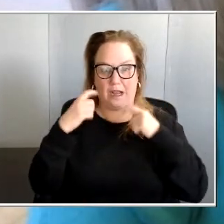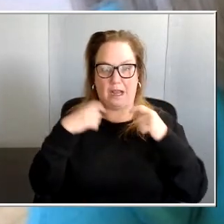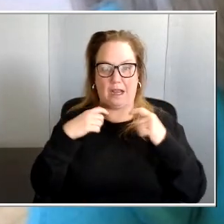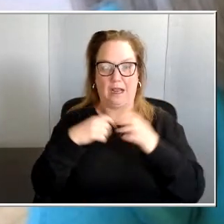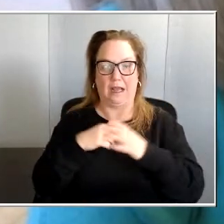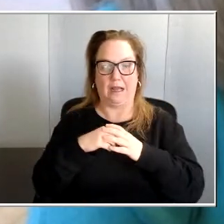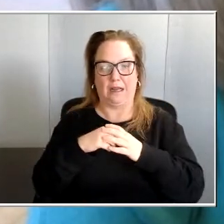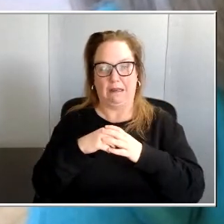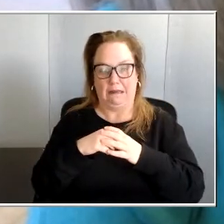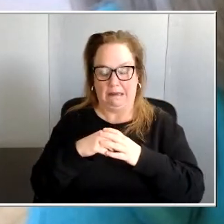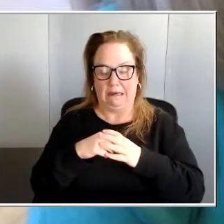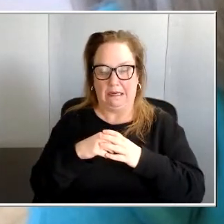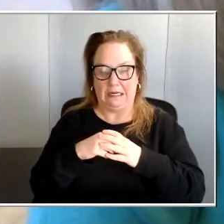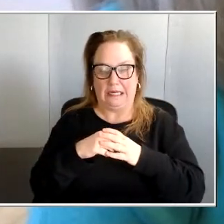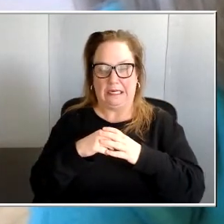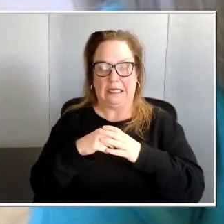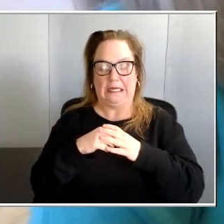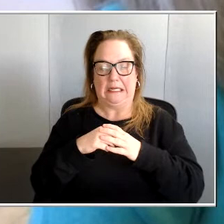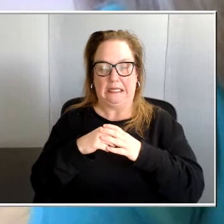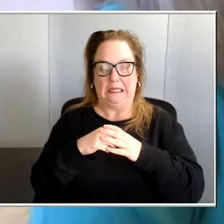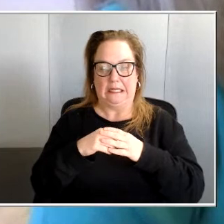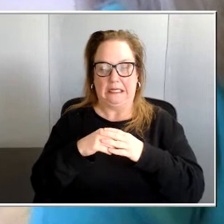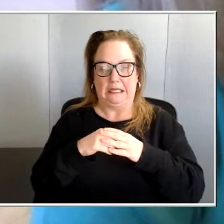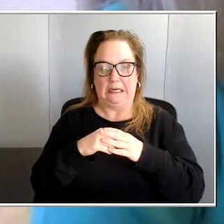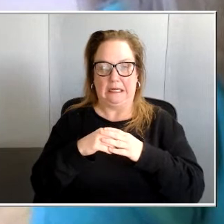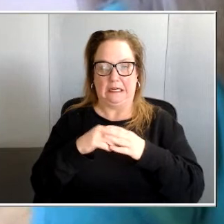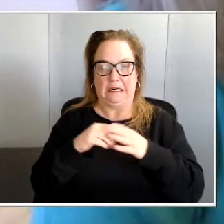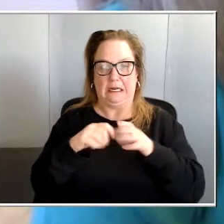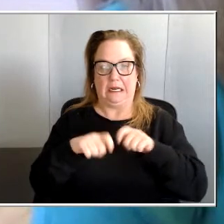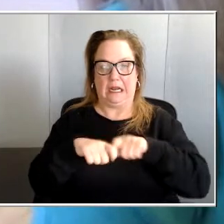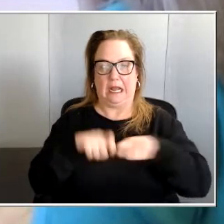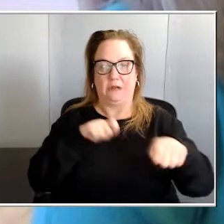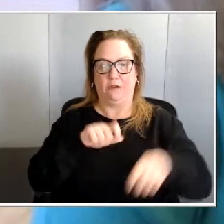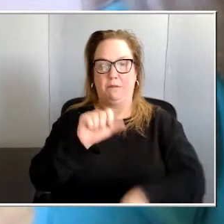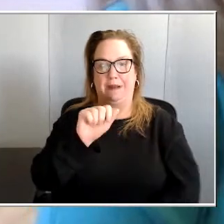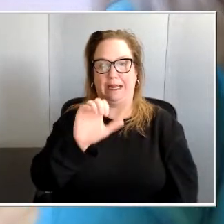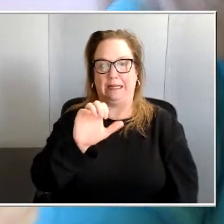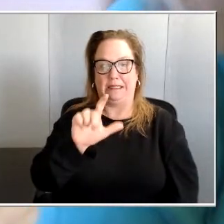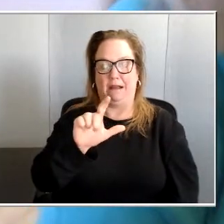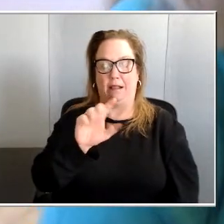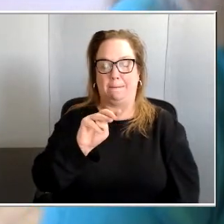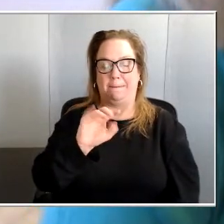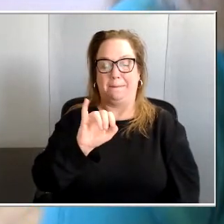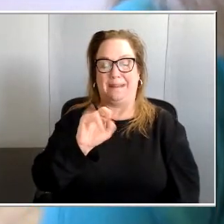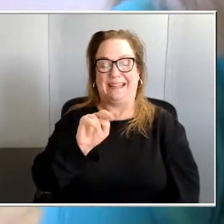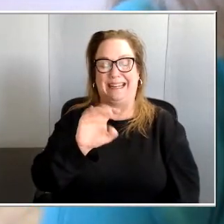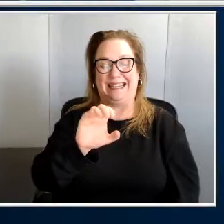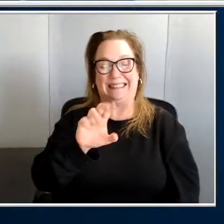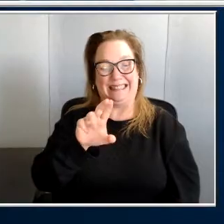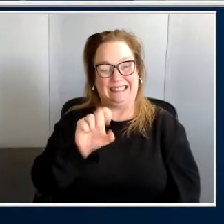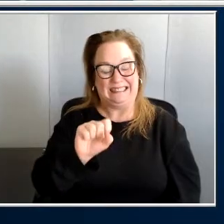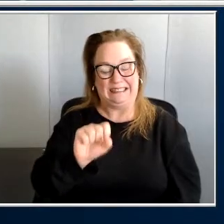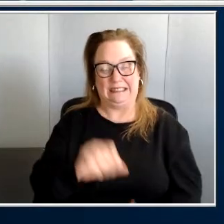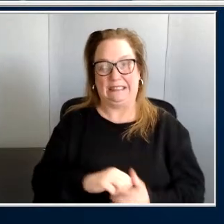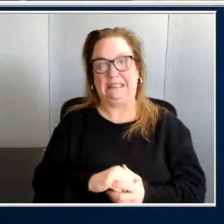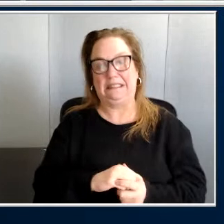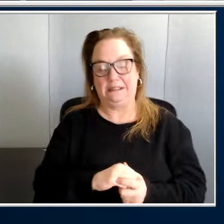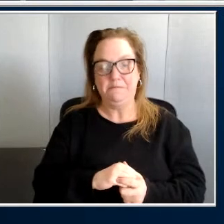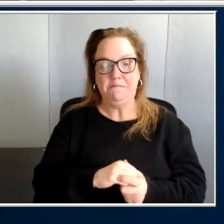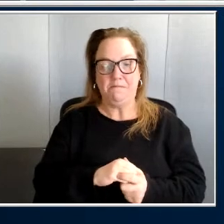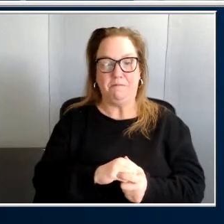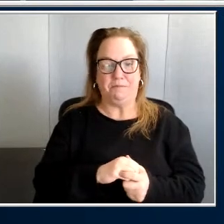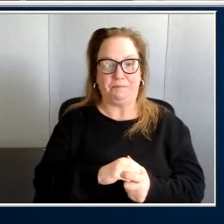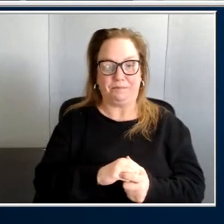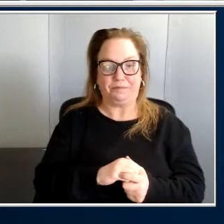And but then I tore the ACL and meniscus. So. Yeah, I mean, you kind of alluded